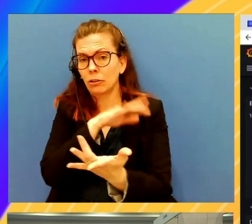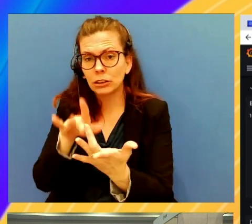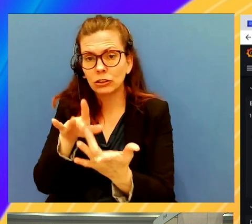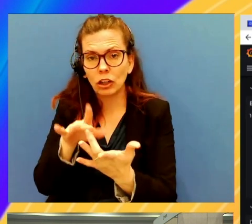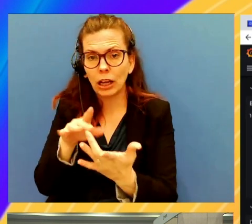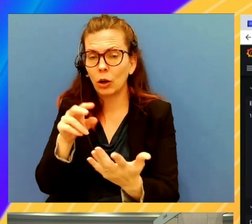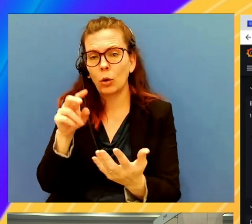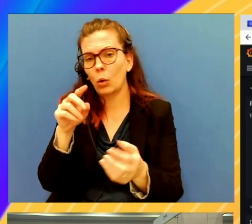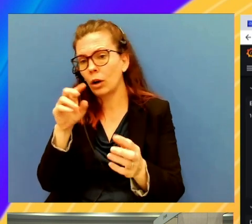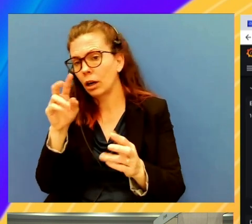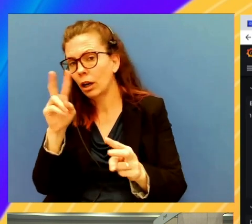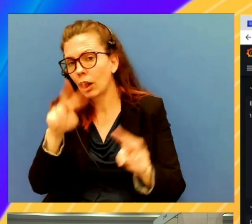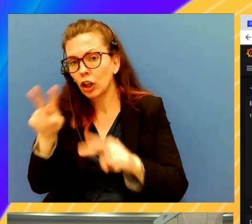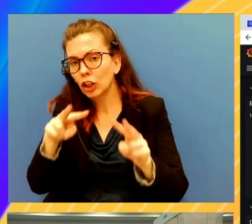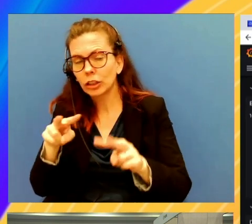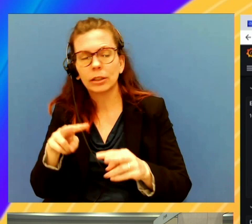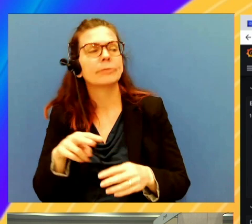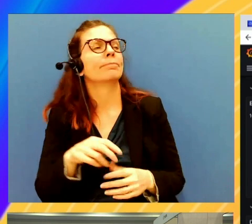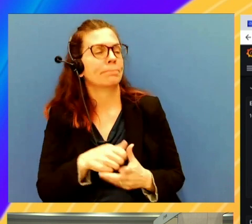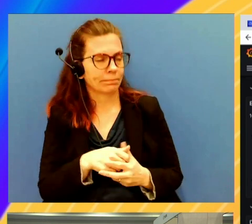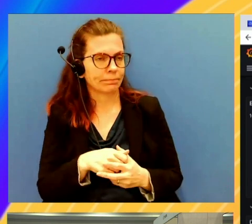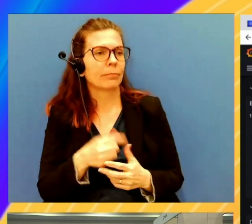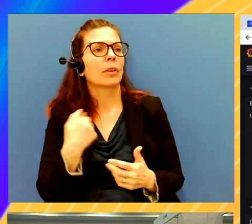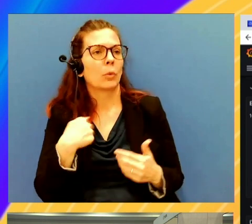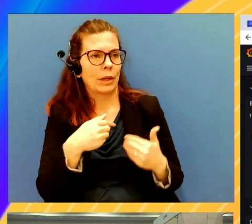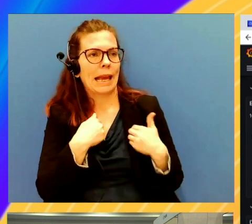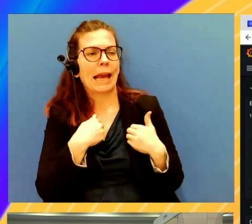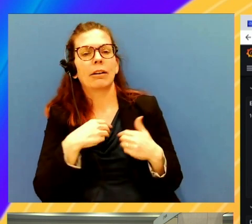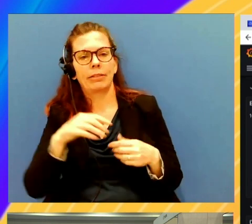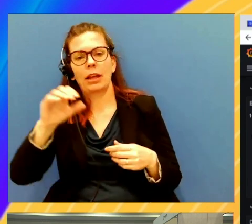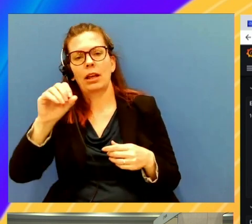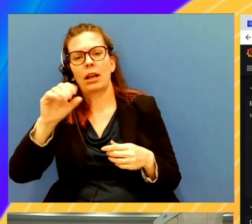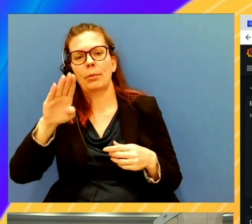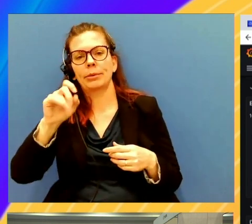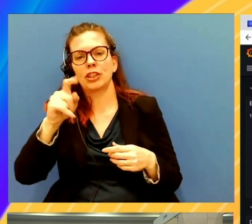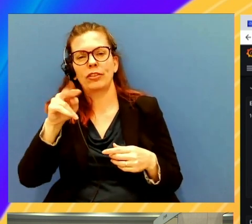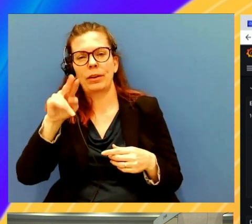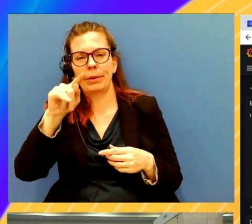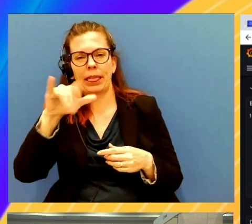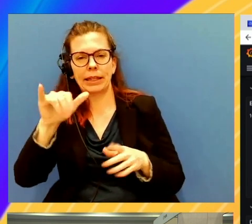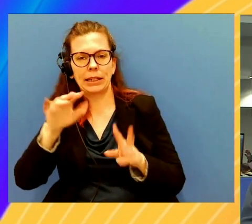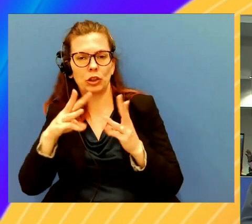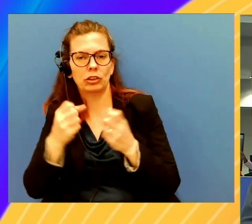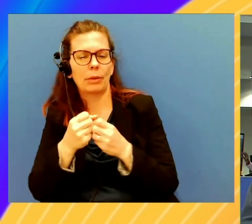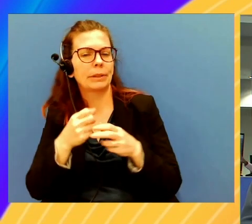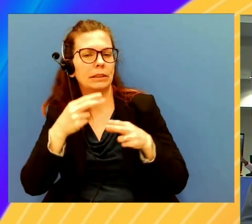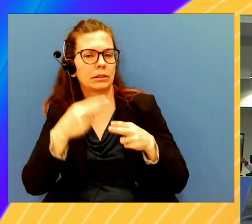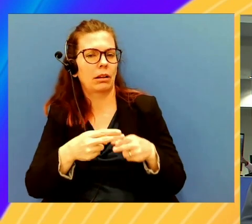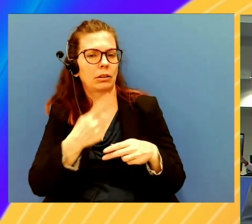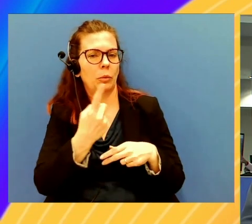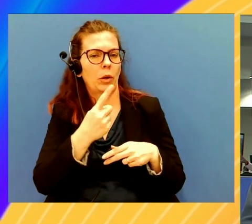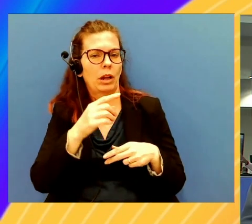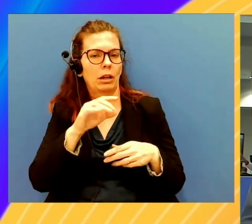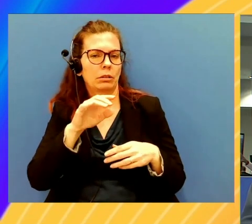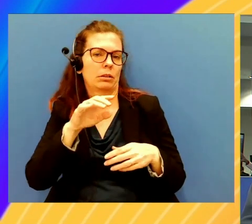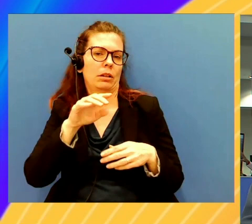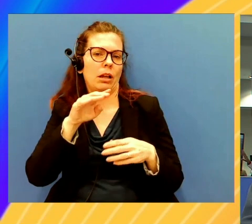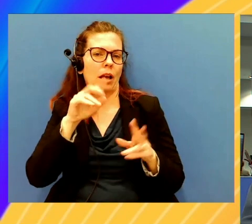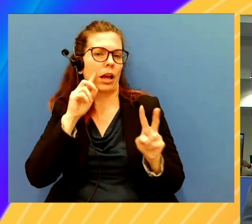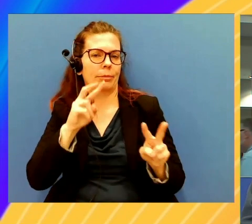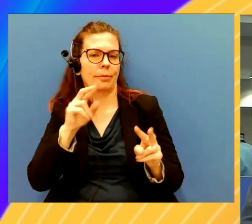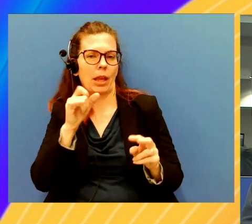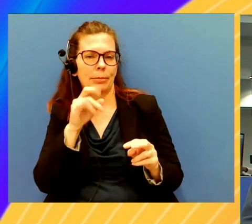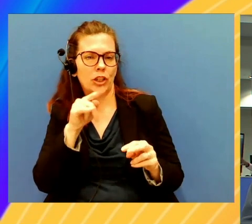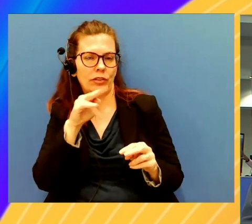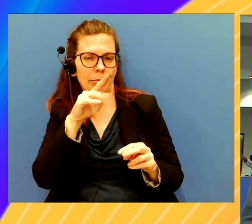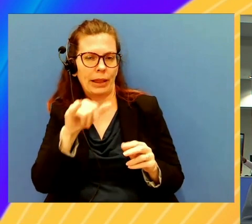at? So we do have the observability workshop. It's called One Observability Workshop. You can go to